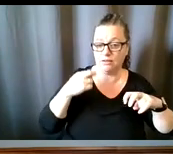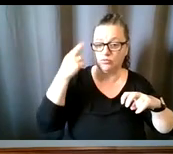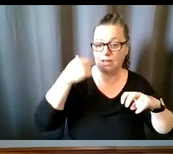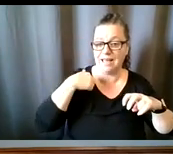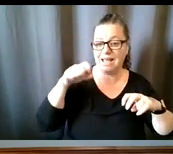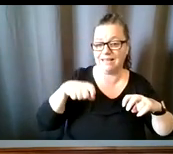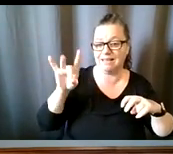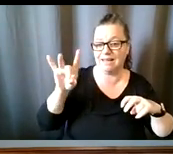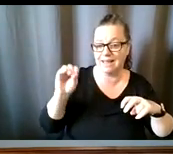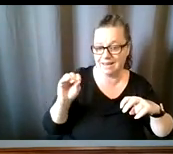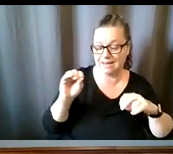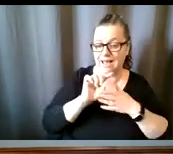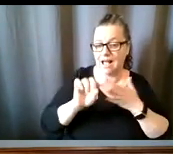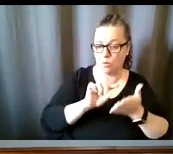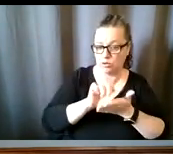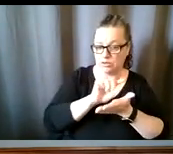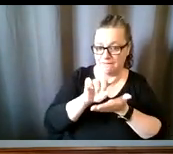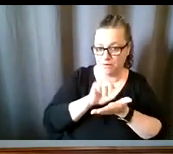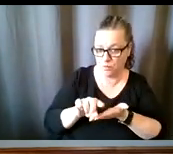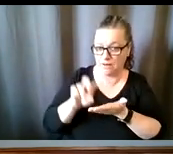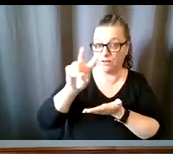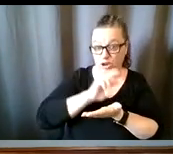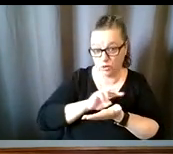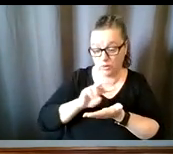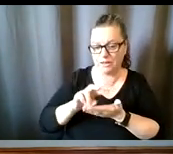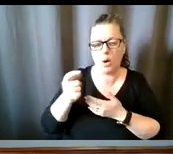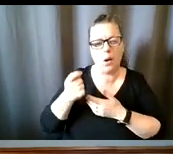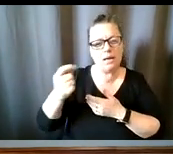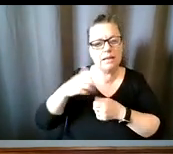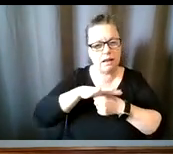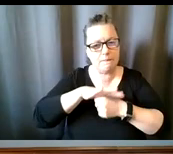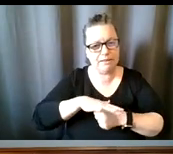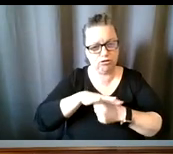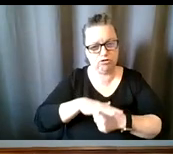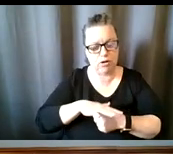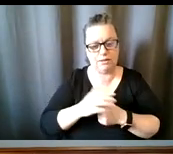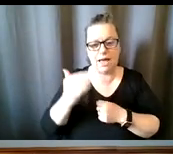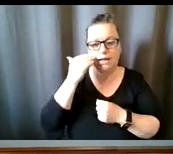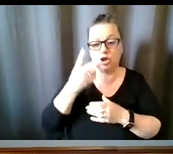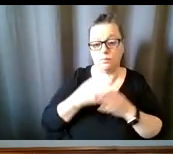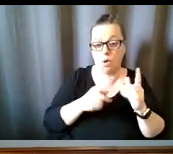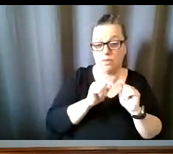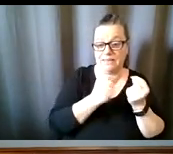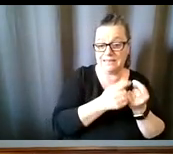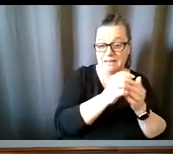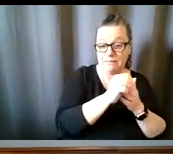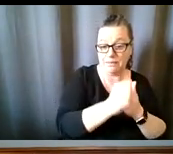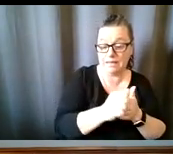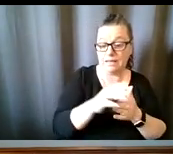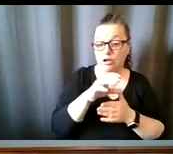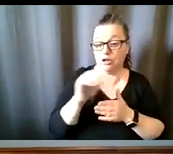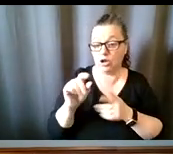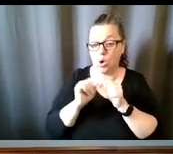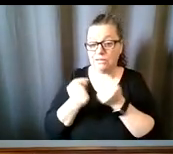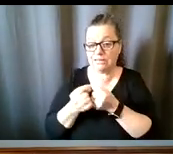week for the next 2 weeks in order to deliver it. And so I was a little stressed. And I knew that both the team lead and the co-team lead, their work didn't start